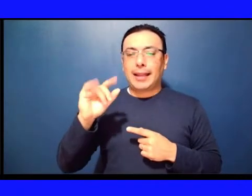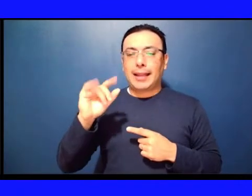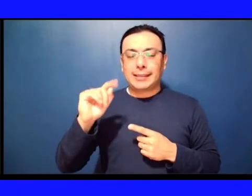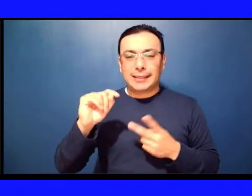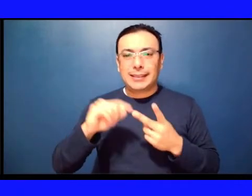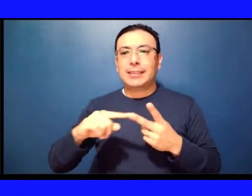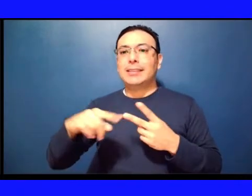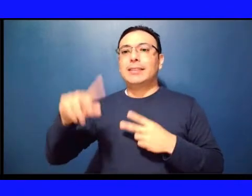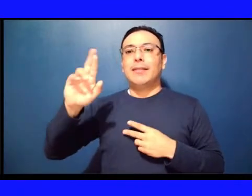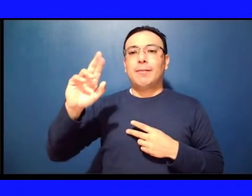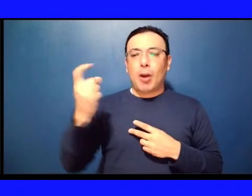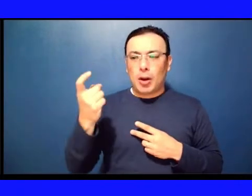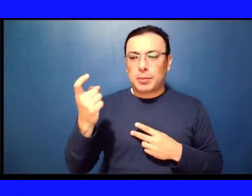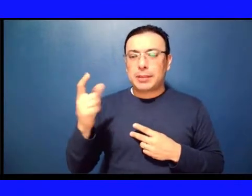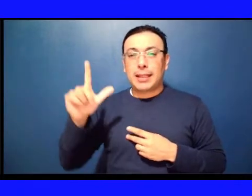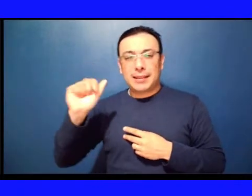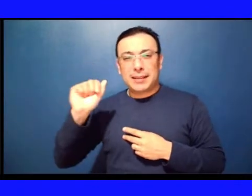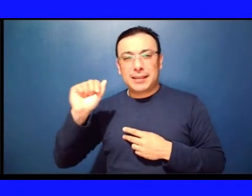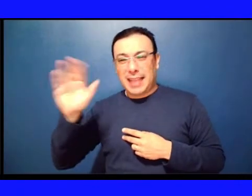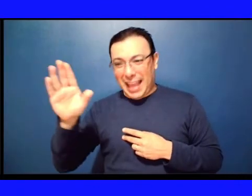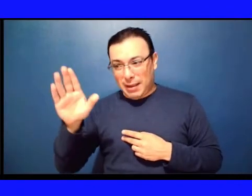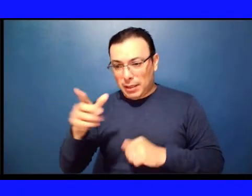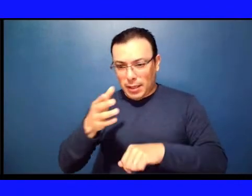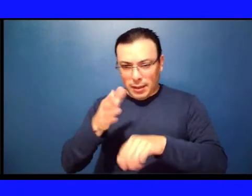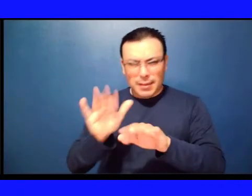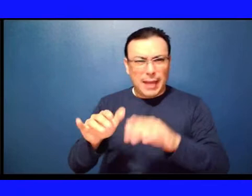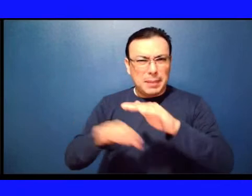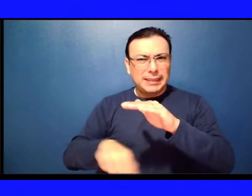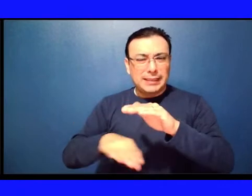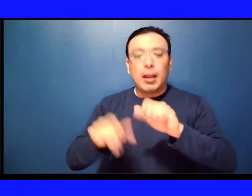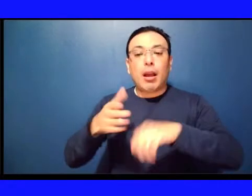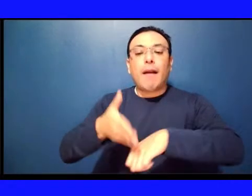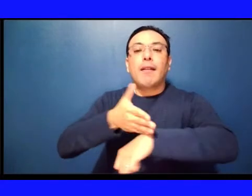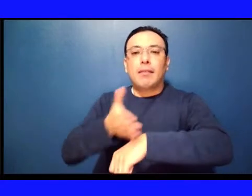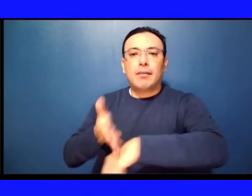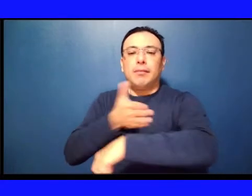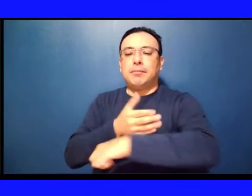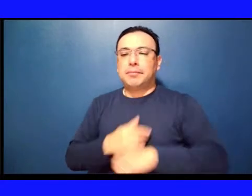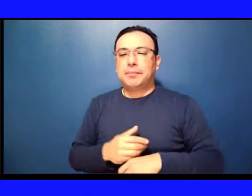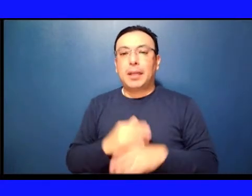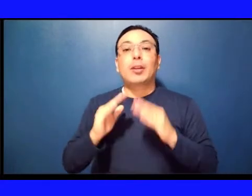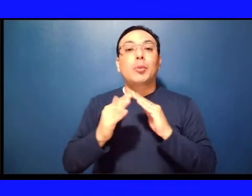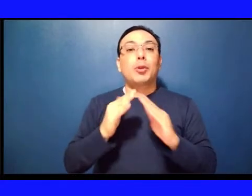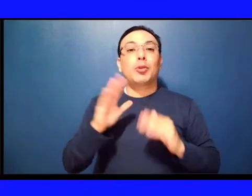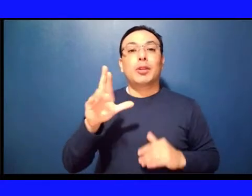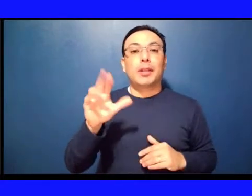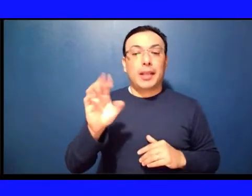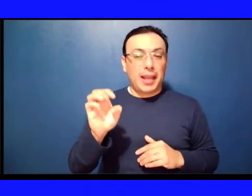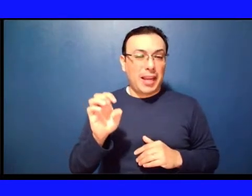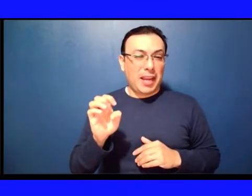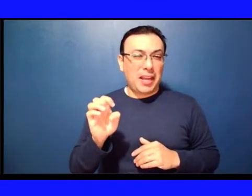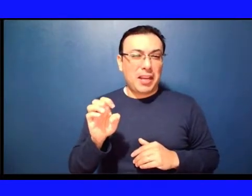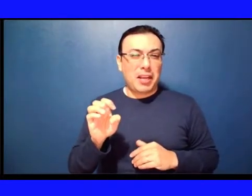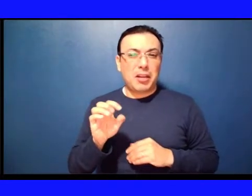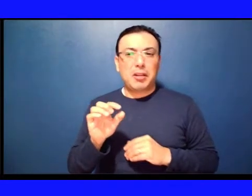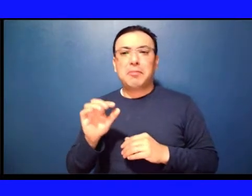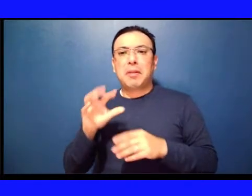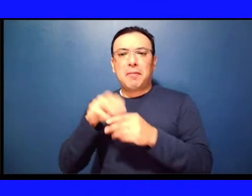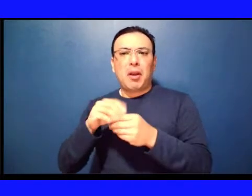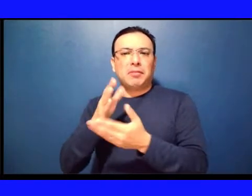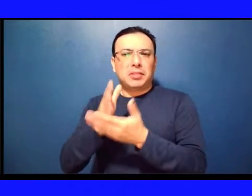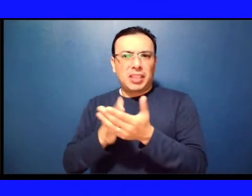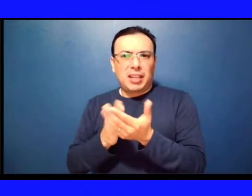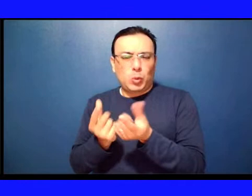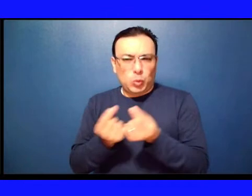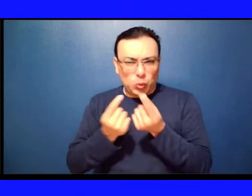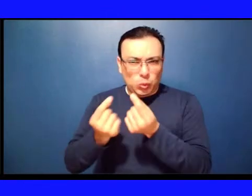system are part of the key to our, sustainable budgeting and operations. So those will be some important things for this year.